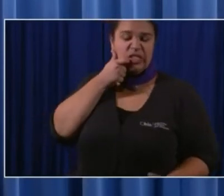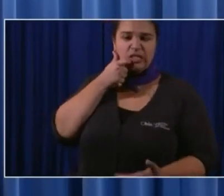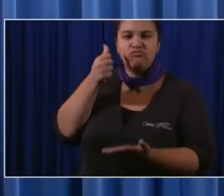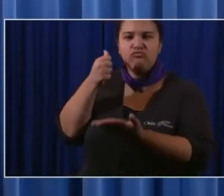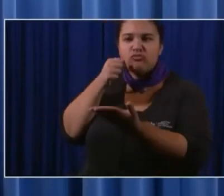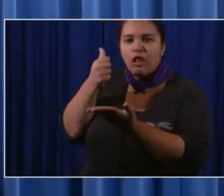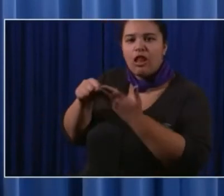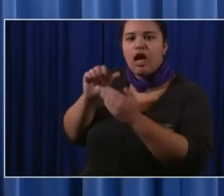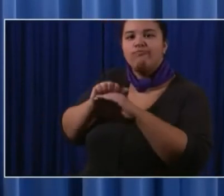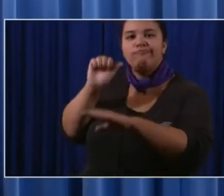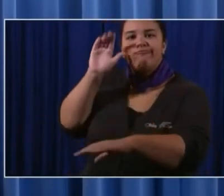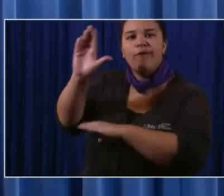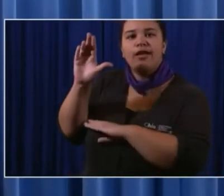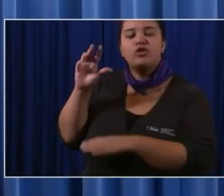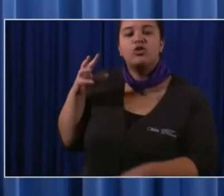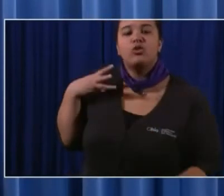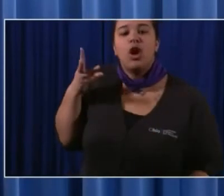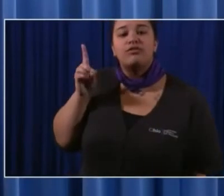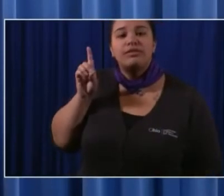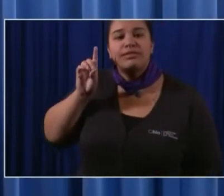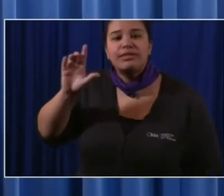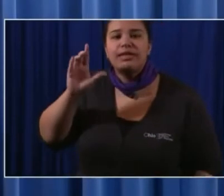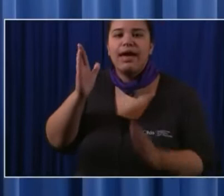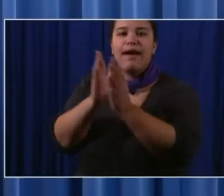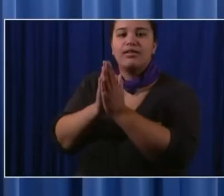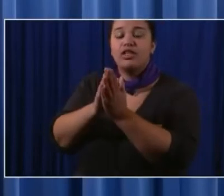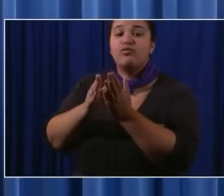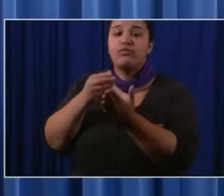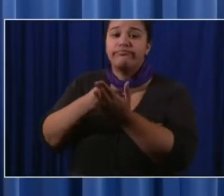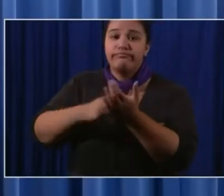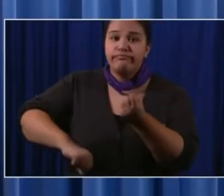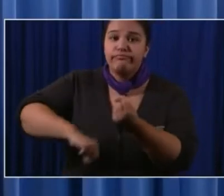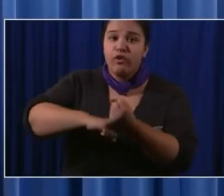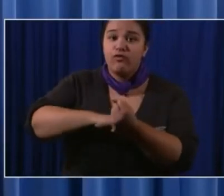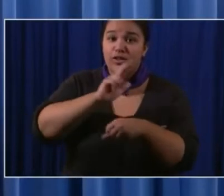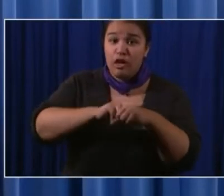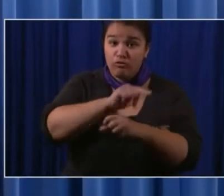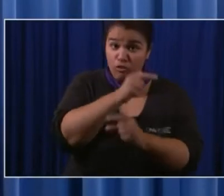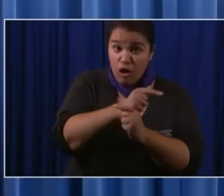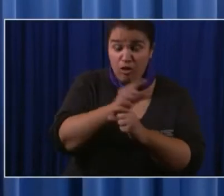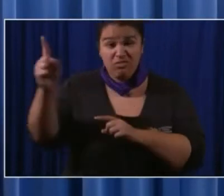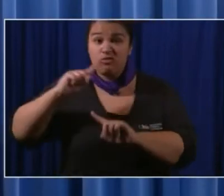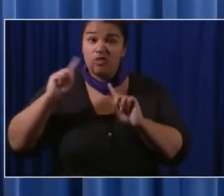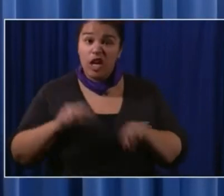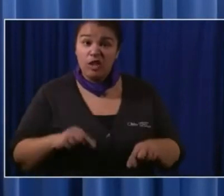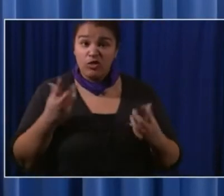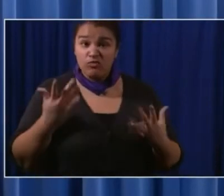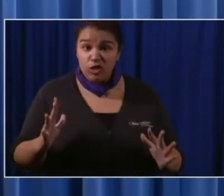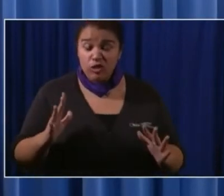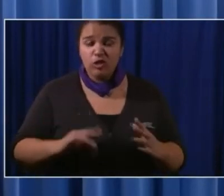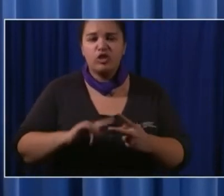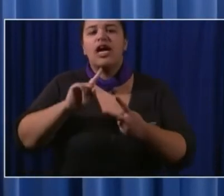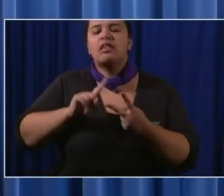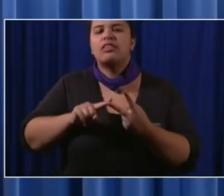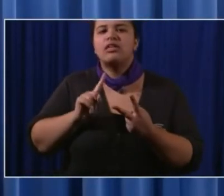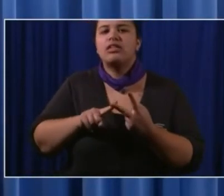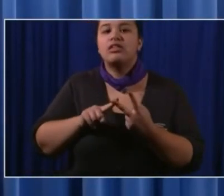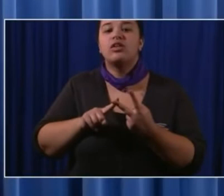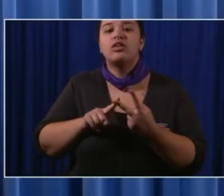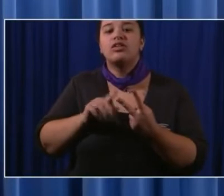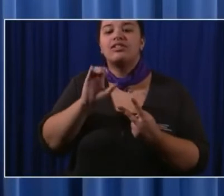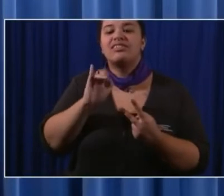the National Guard, and do you foresee a need for continued work of the Guard related to civil